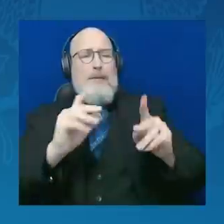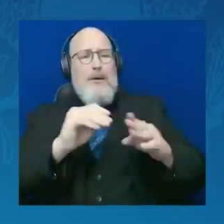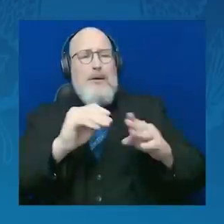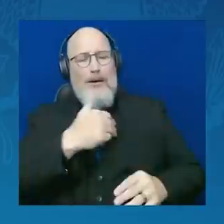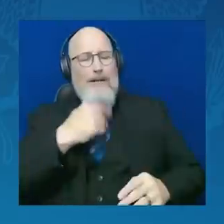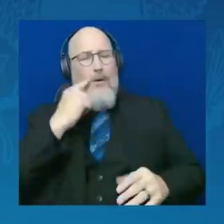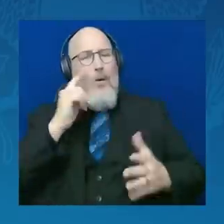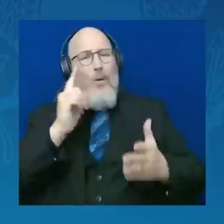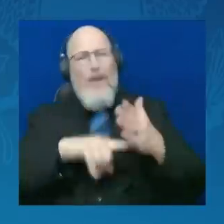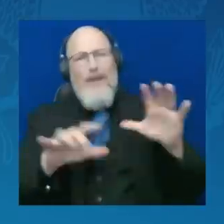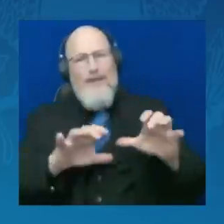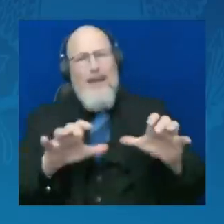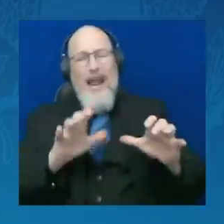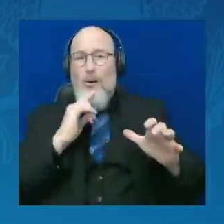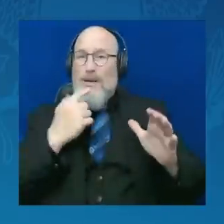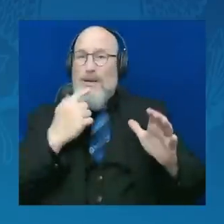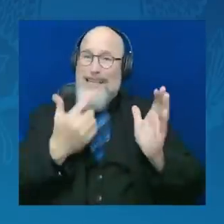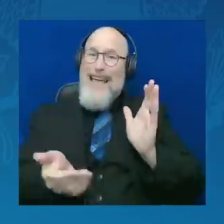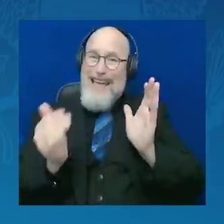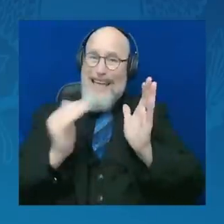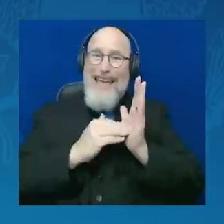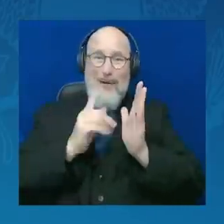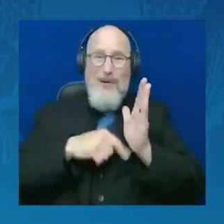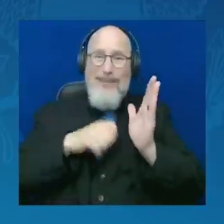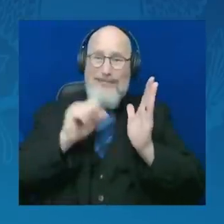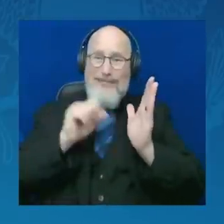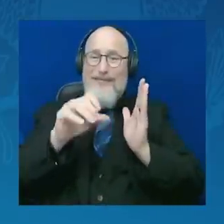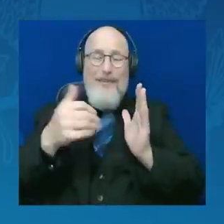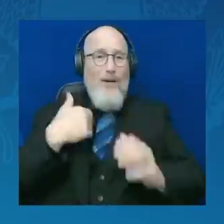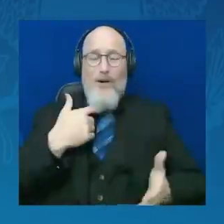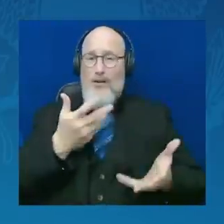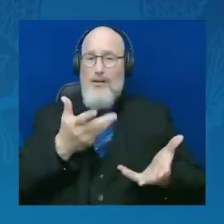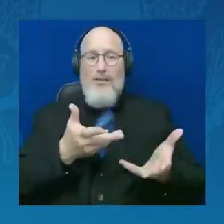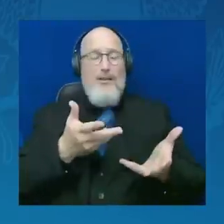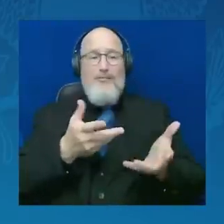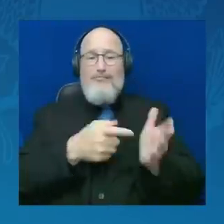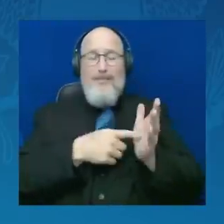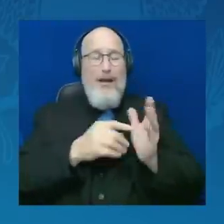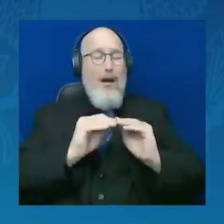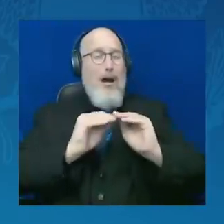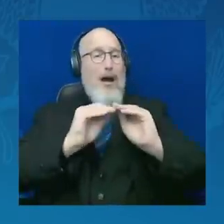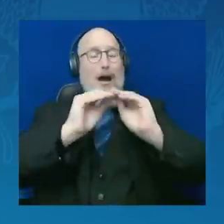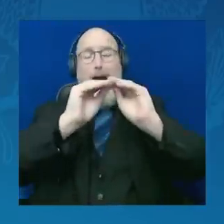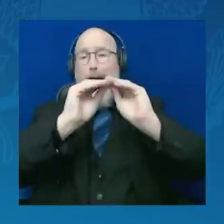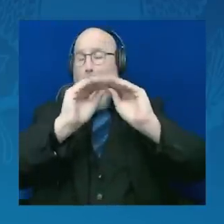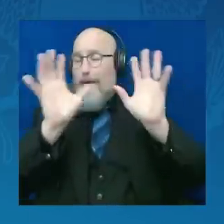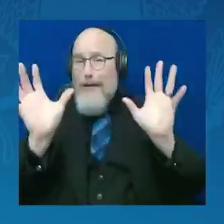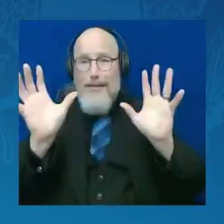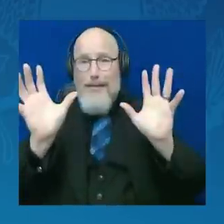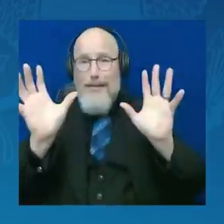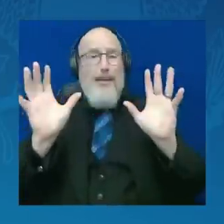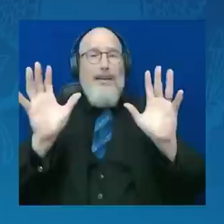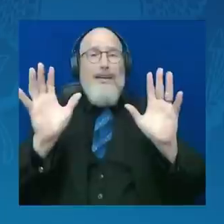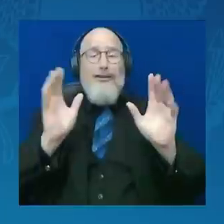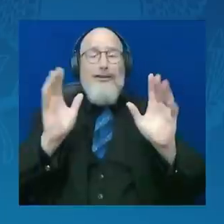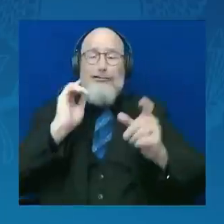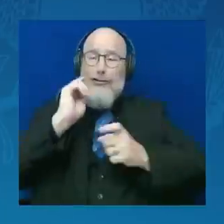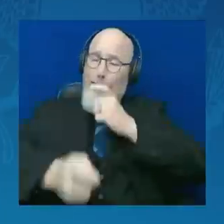earlier this afternoon. They've shown extraordinary generosity and kindness and courage, and